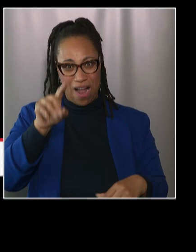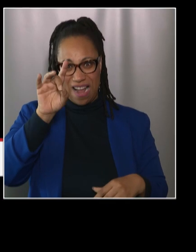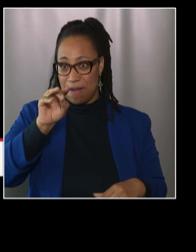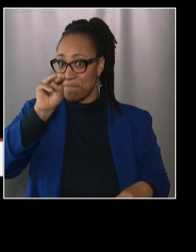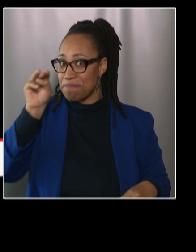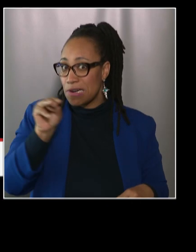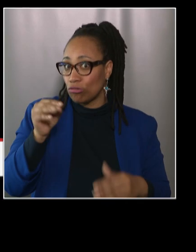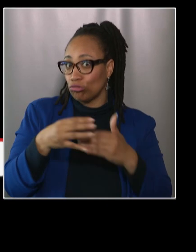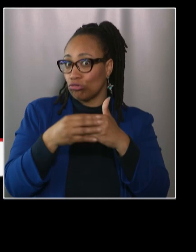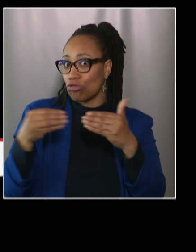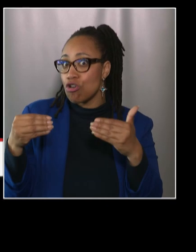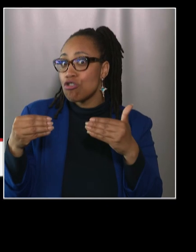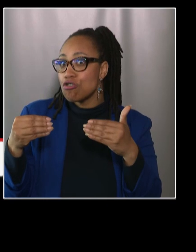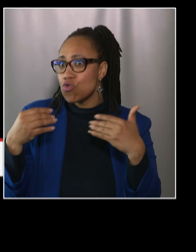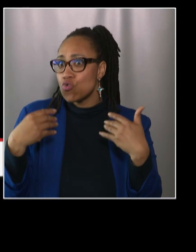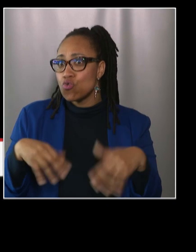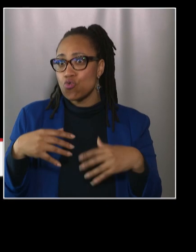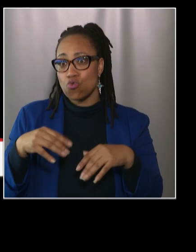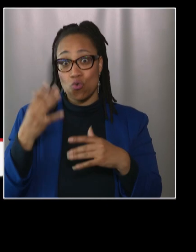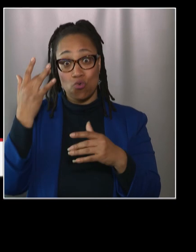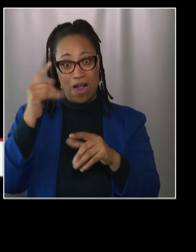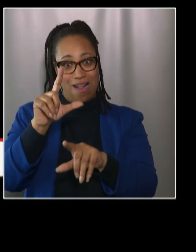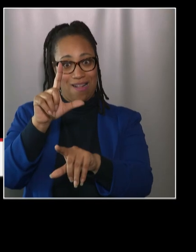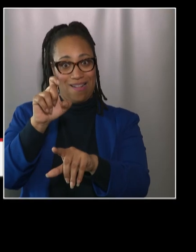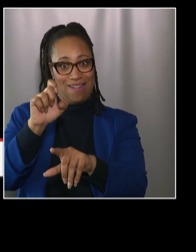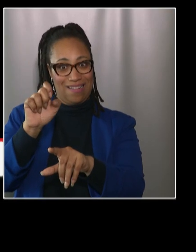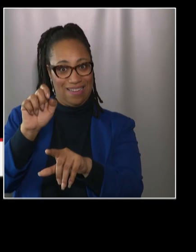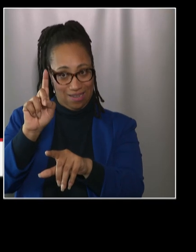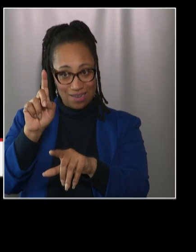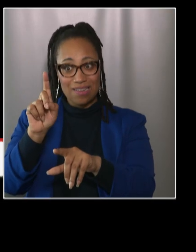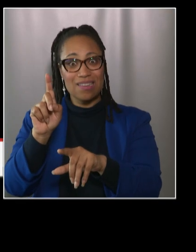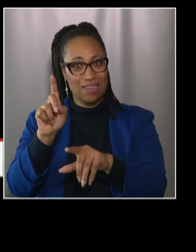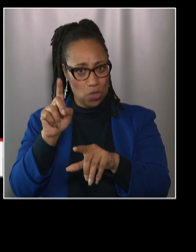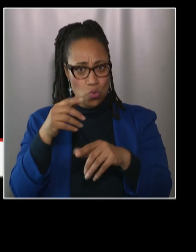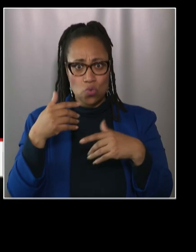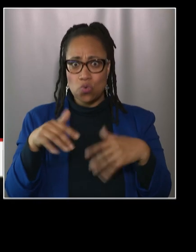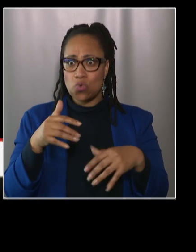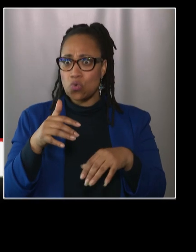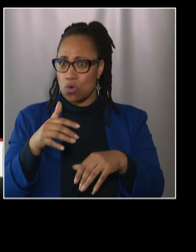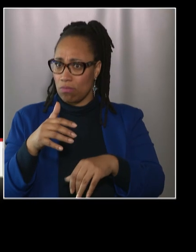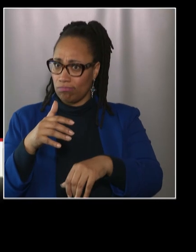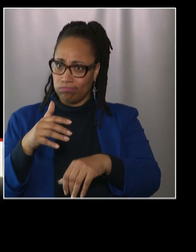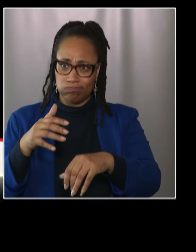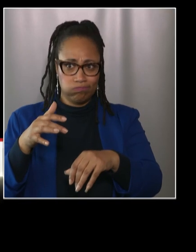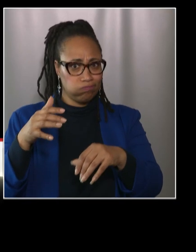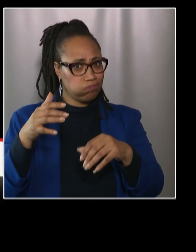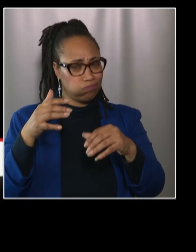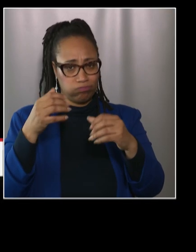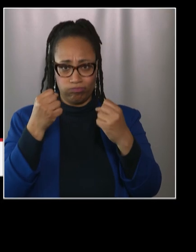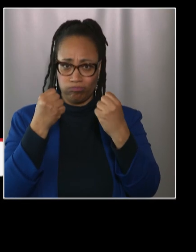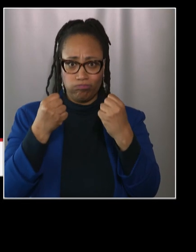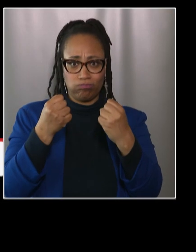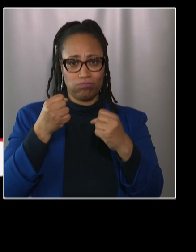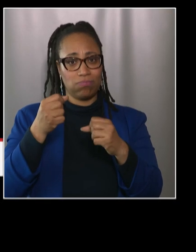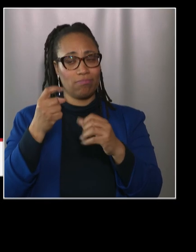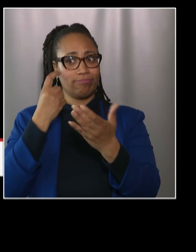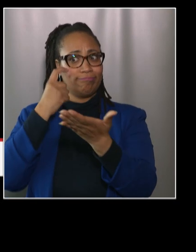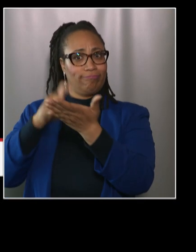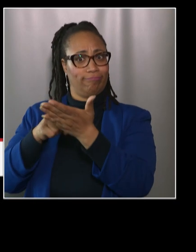Platinum. Novel 14th Street is the market rate component of this new development,